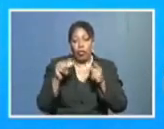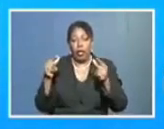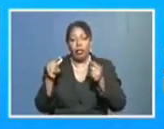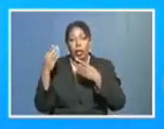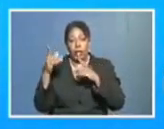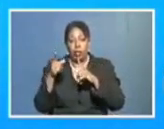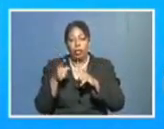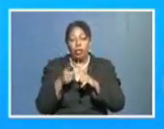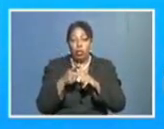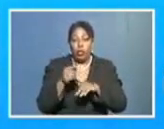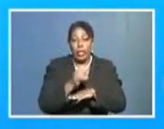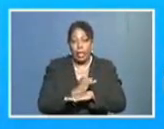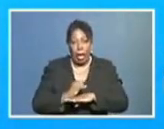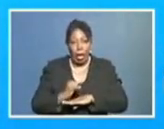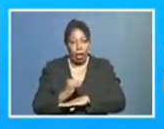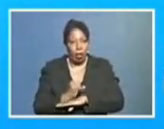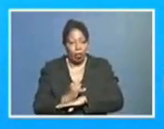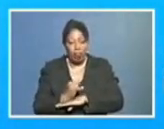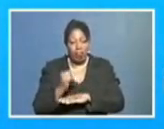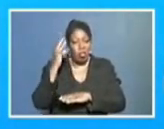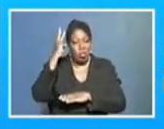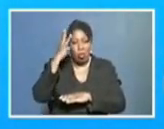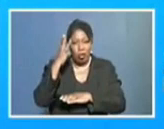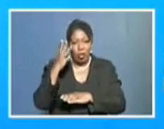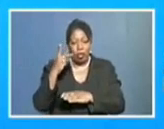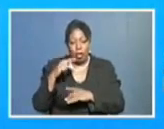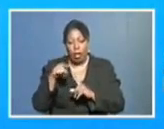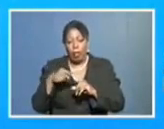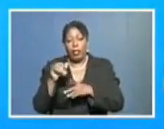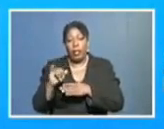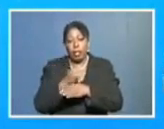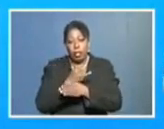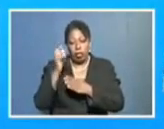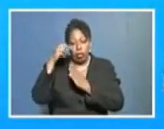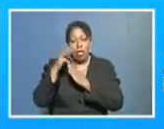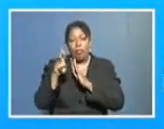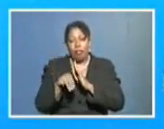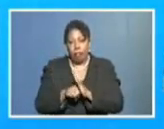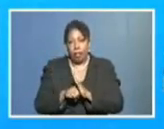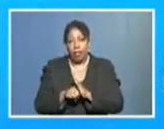to Inagua, don't worry about the industrial agreement. We got it